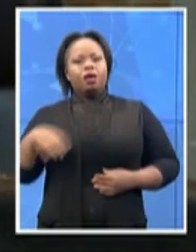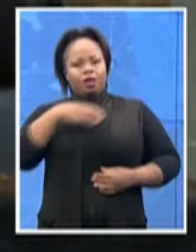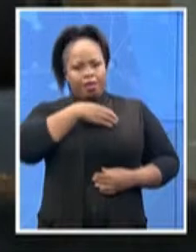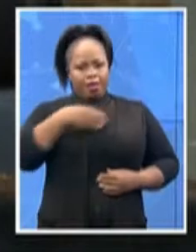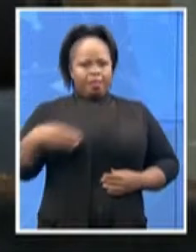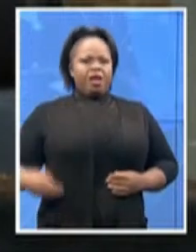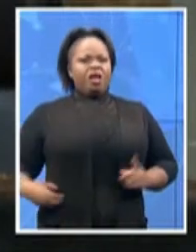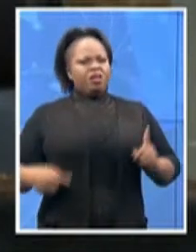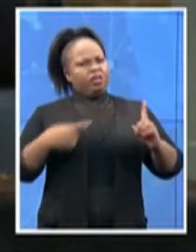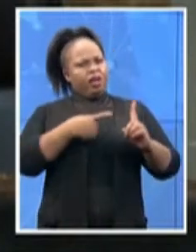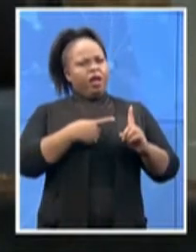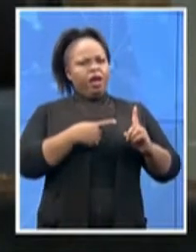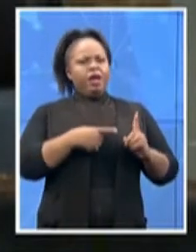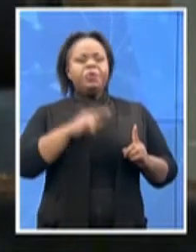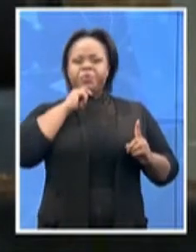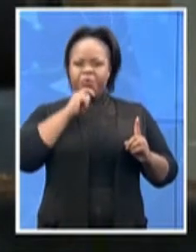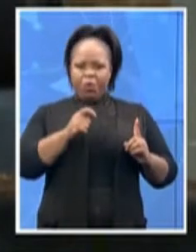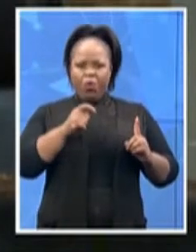Assembly.